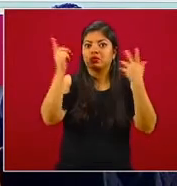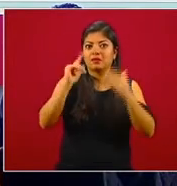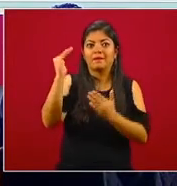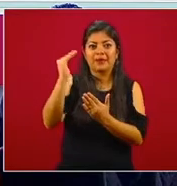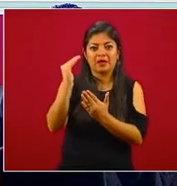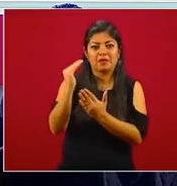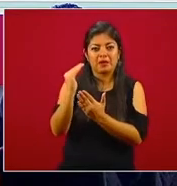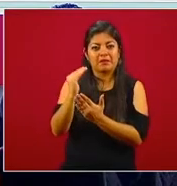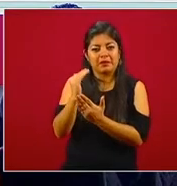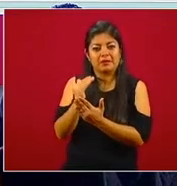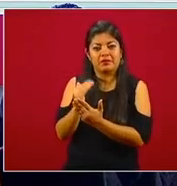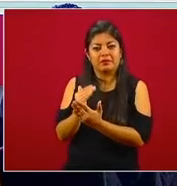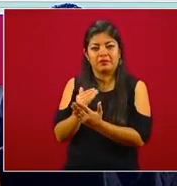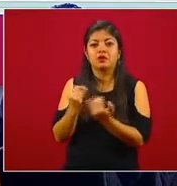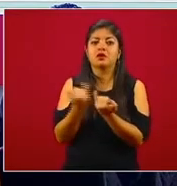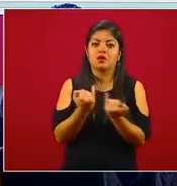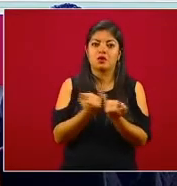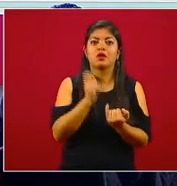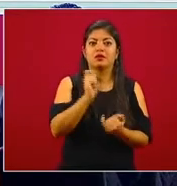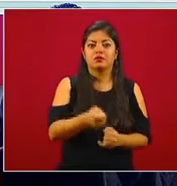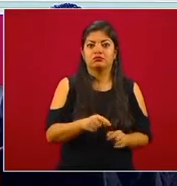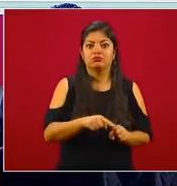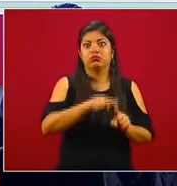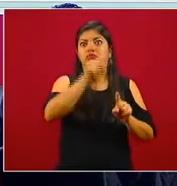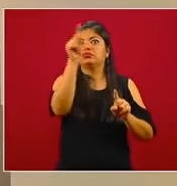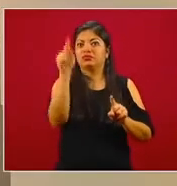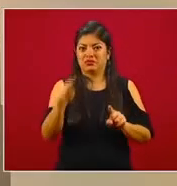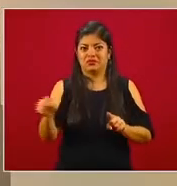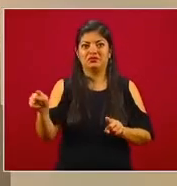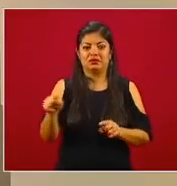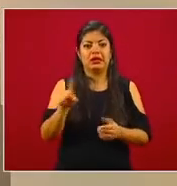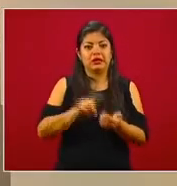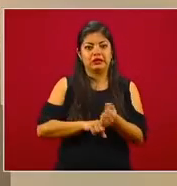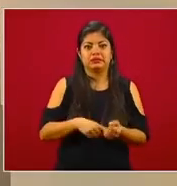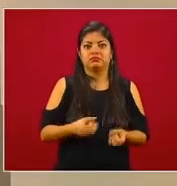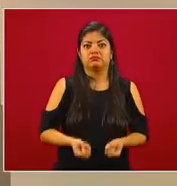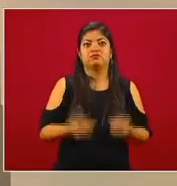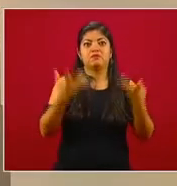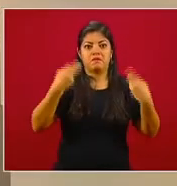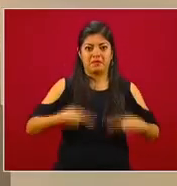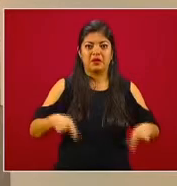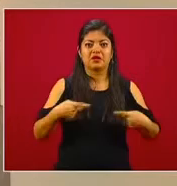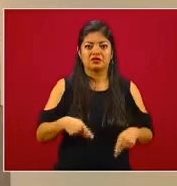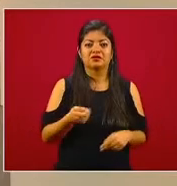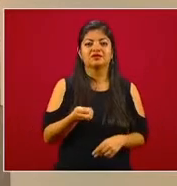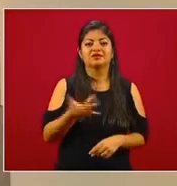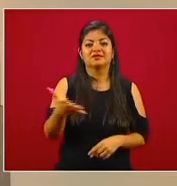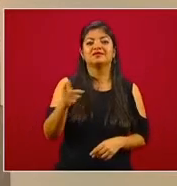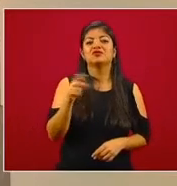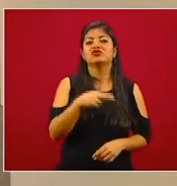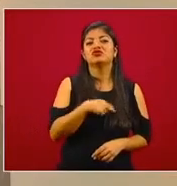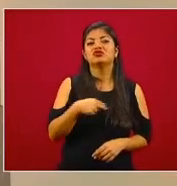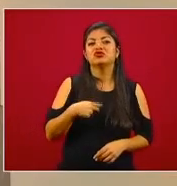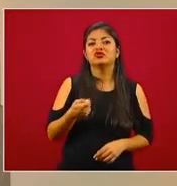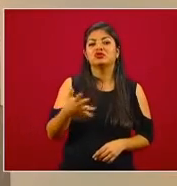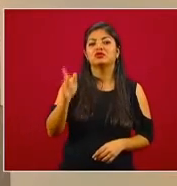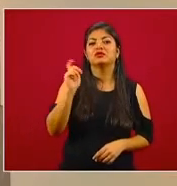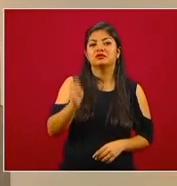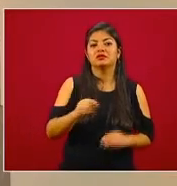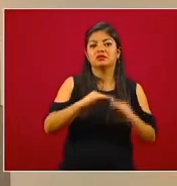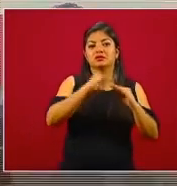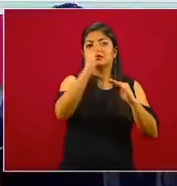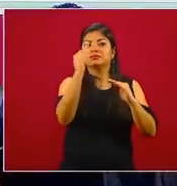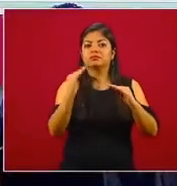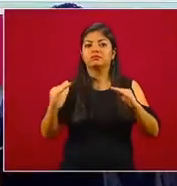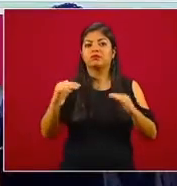consiguiente reduction on la the speed of reducción de la transmission velocidad con que of this aparecen disease, nuevos and casos. hence Y es lo que we get to reduce the lo que le hemos speed llamado el on which new aplanamiento de la